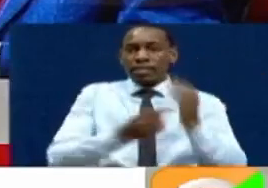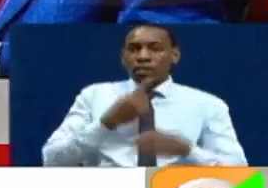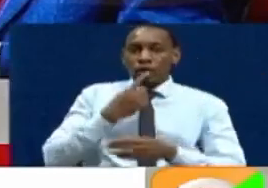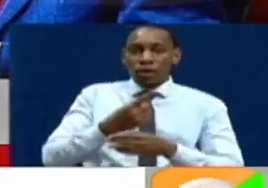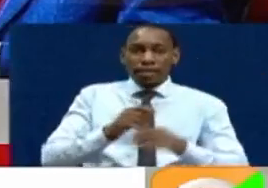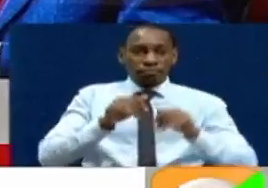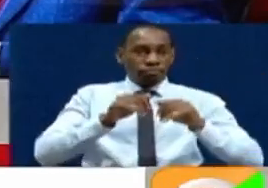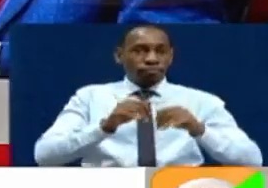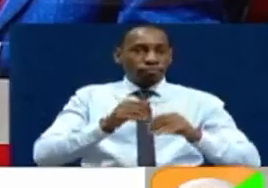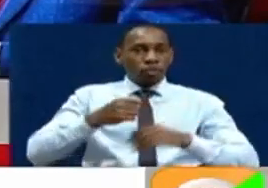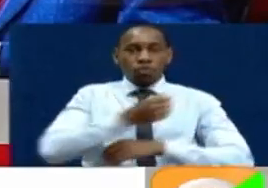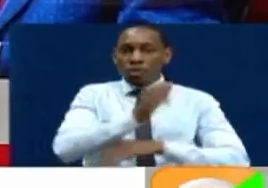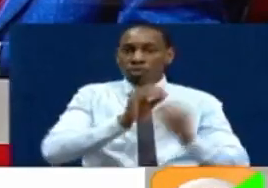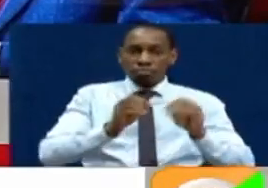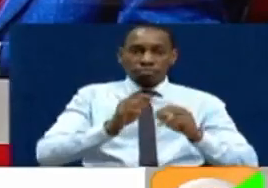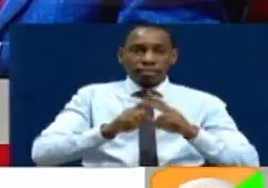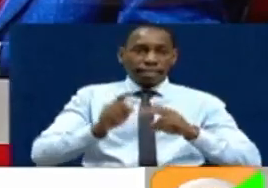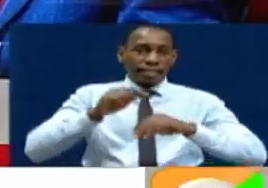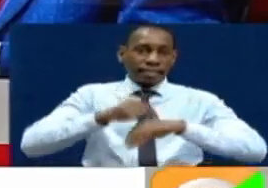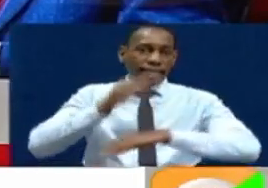to dawn curfew.